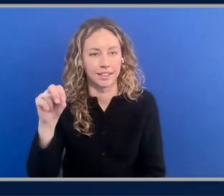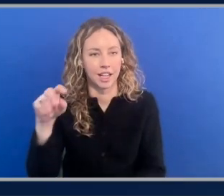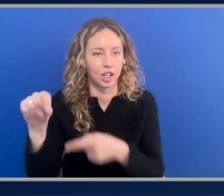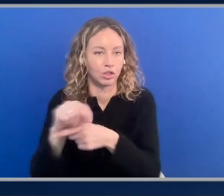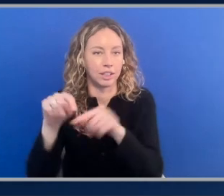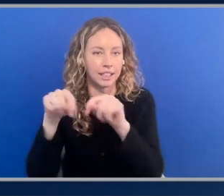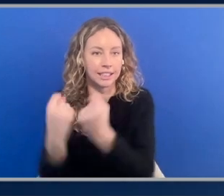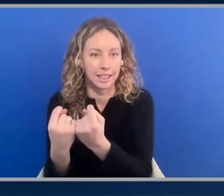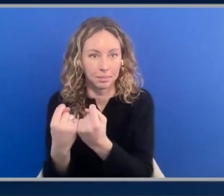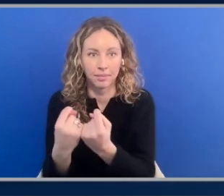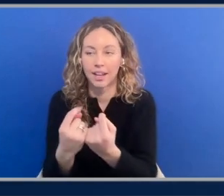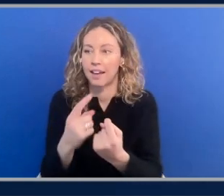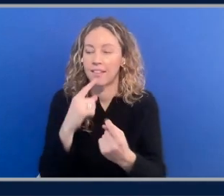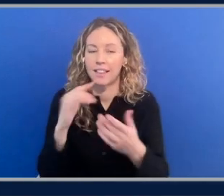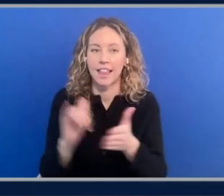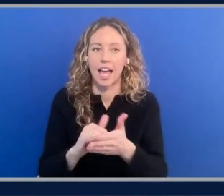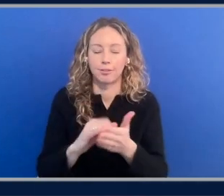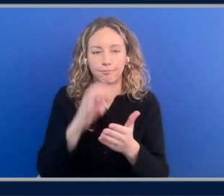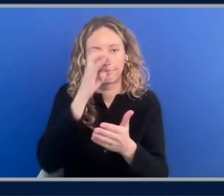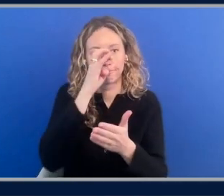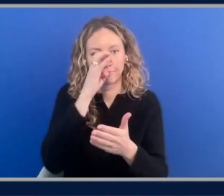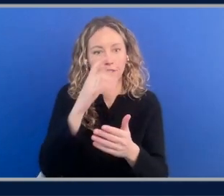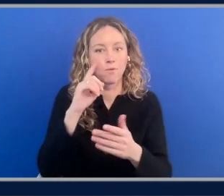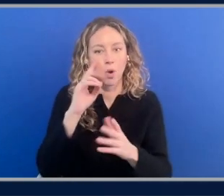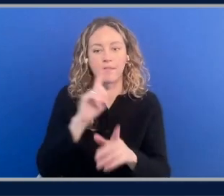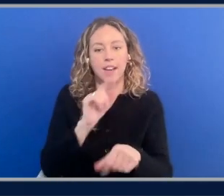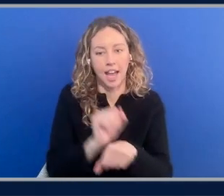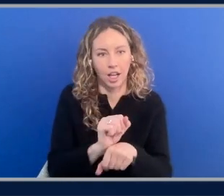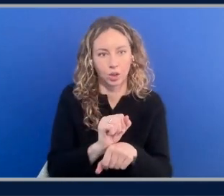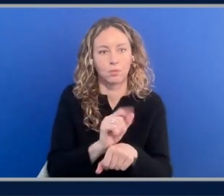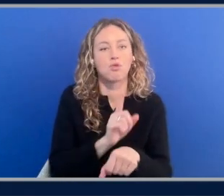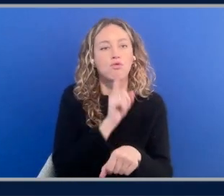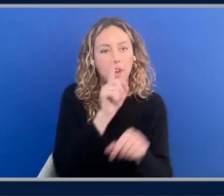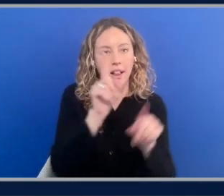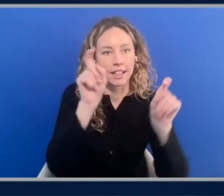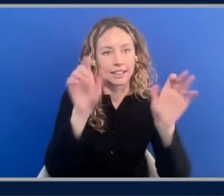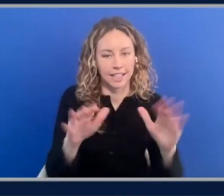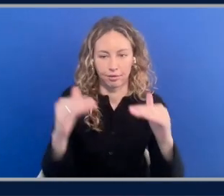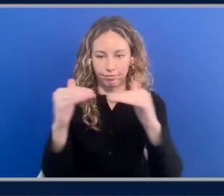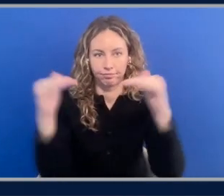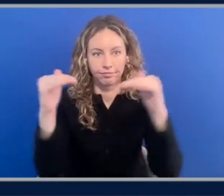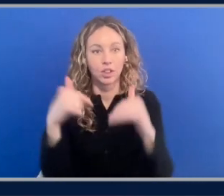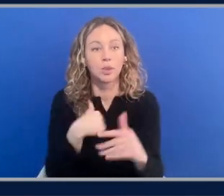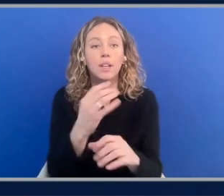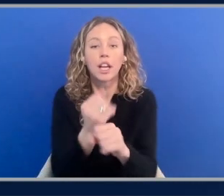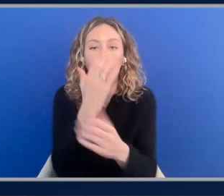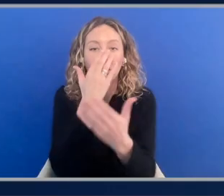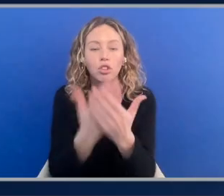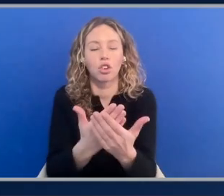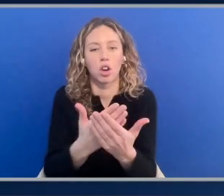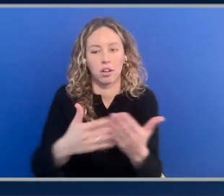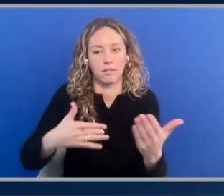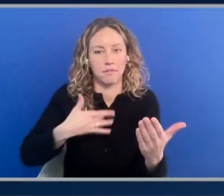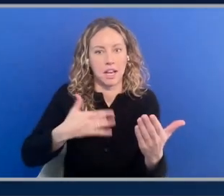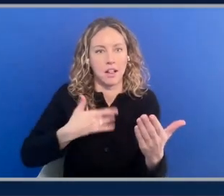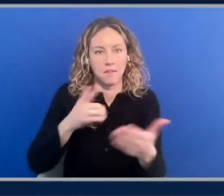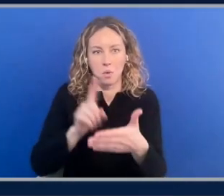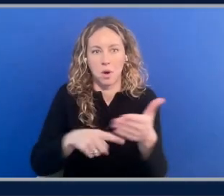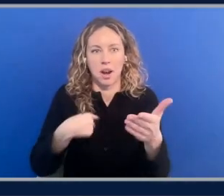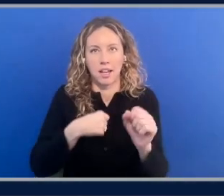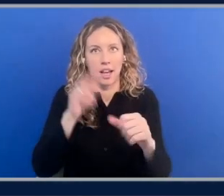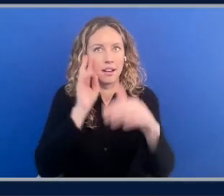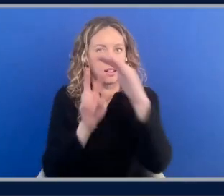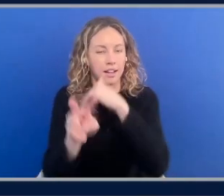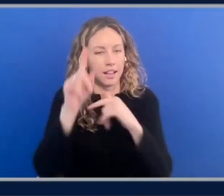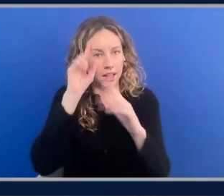level of rigor and the same bar that the actual real exam questions are. So you get a really good sense of what to expect on exam day. Yeah, so you